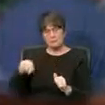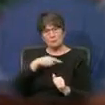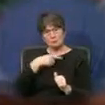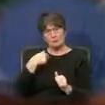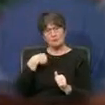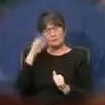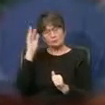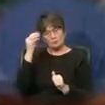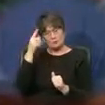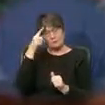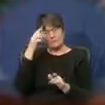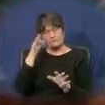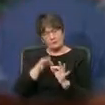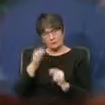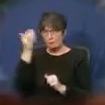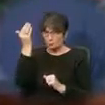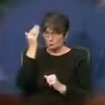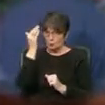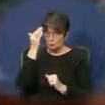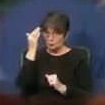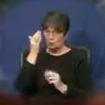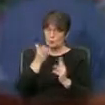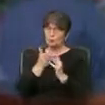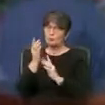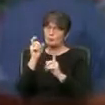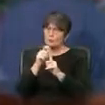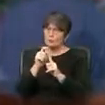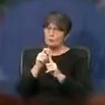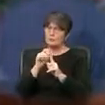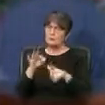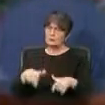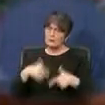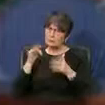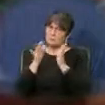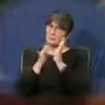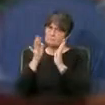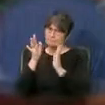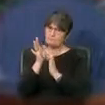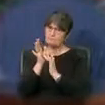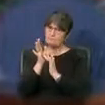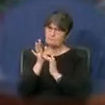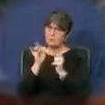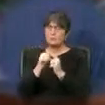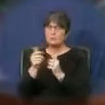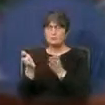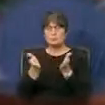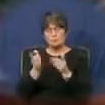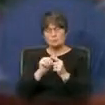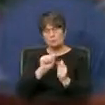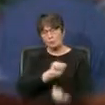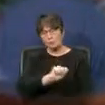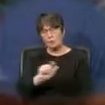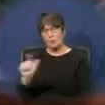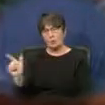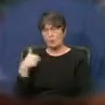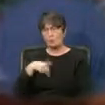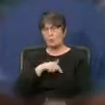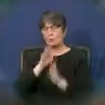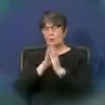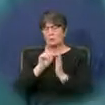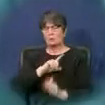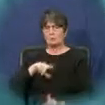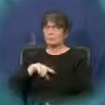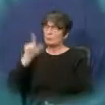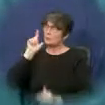the grace and faith to know, through the words and life of Jesus, to be of service to all, we pray to the